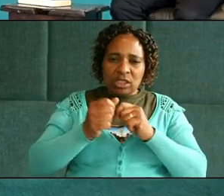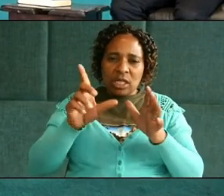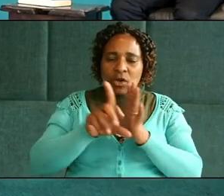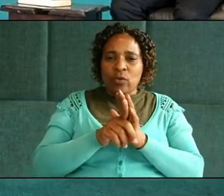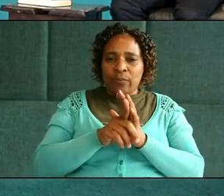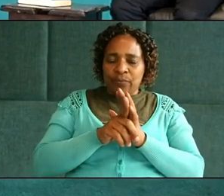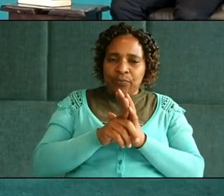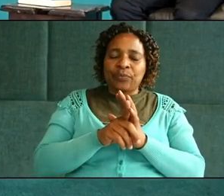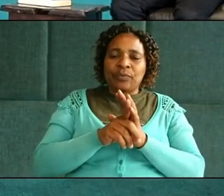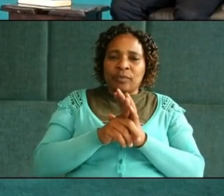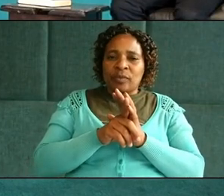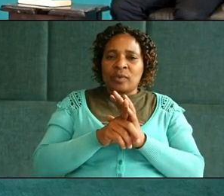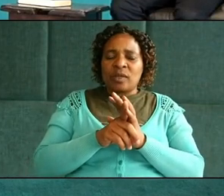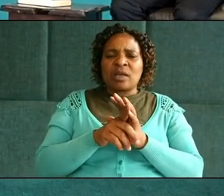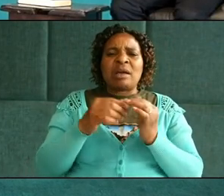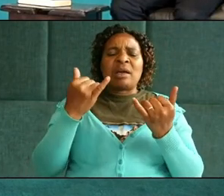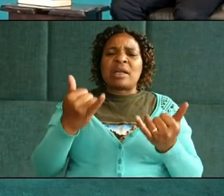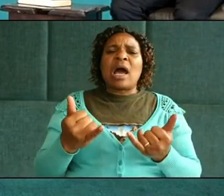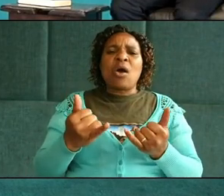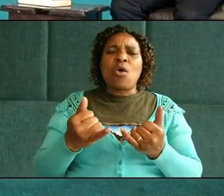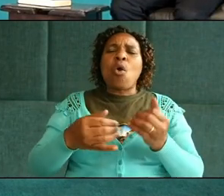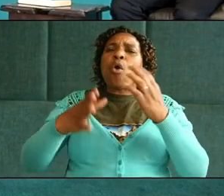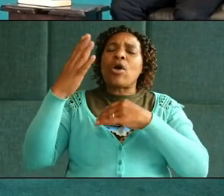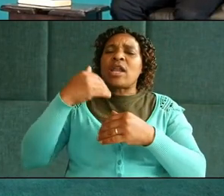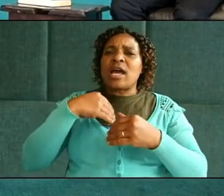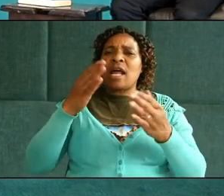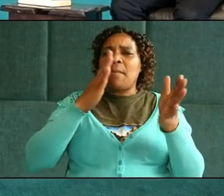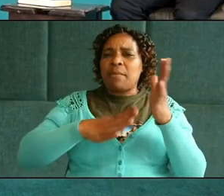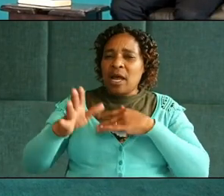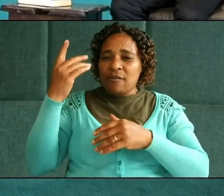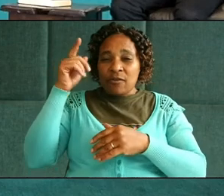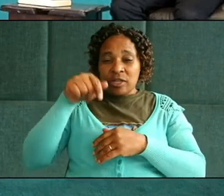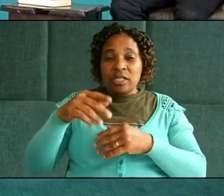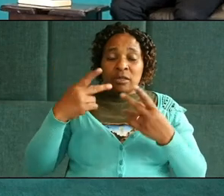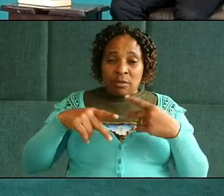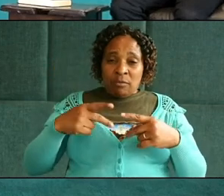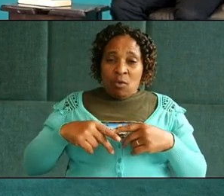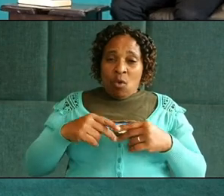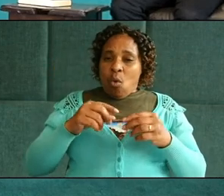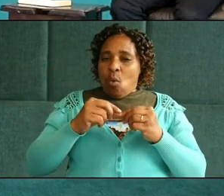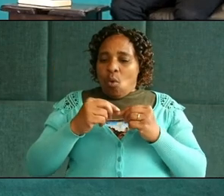think it's like God had a plan for these people all along